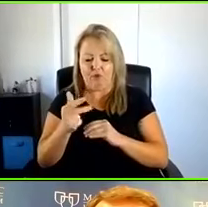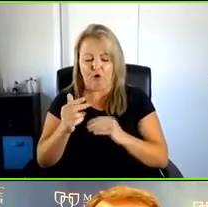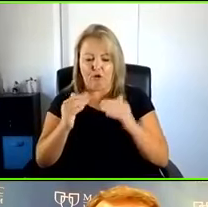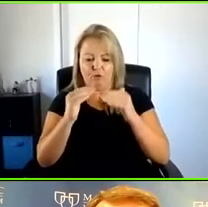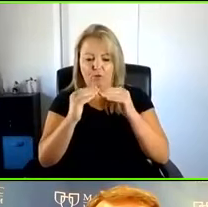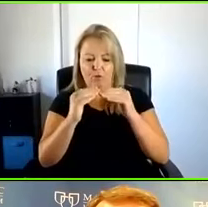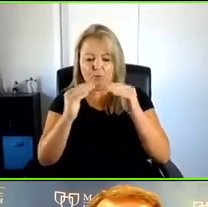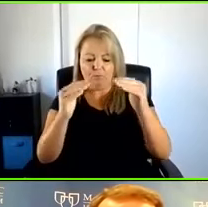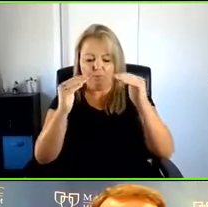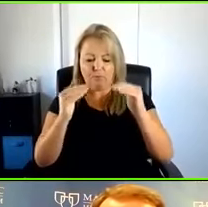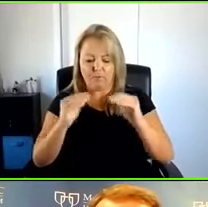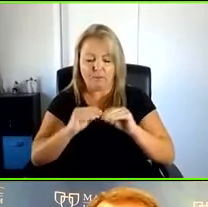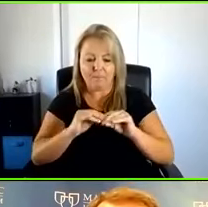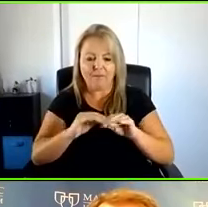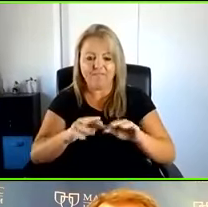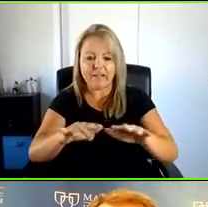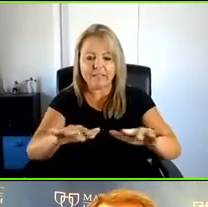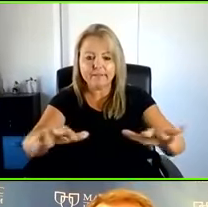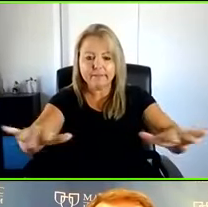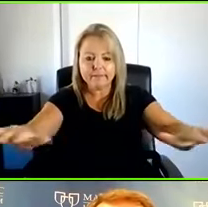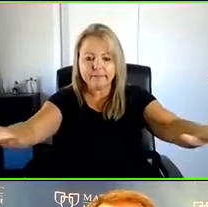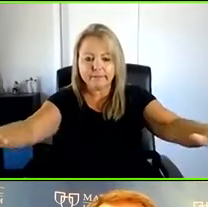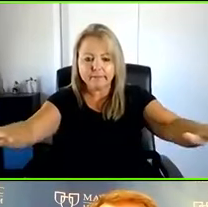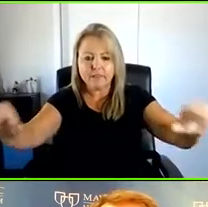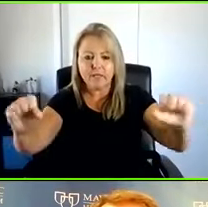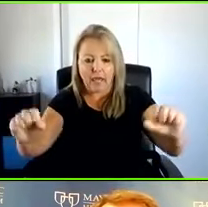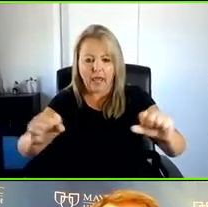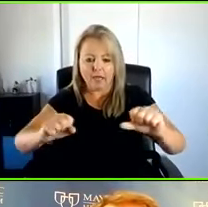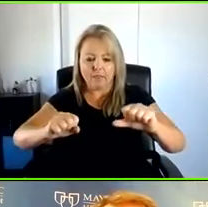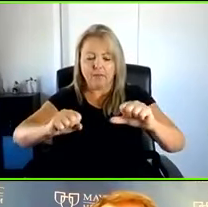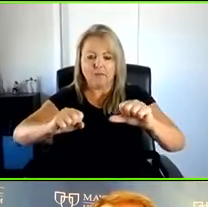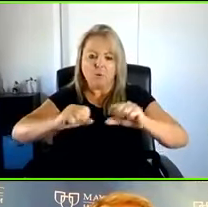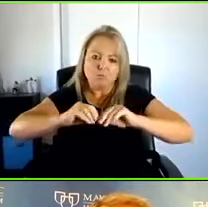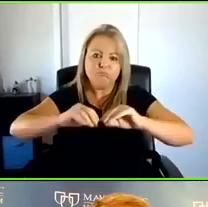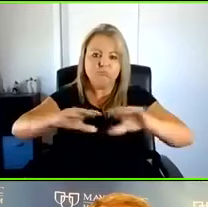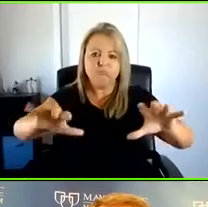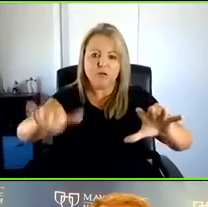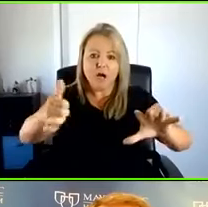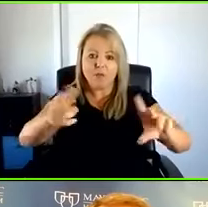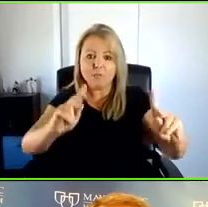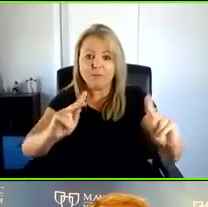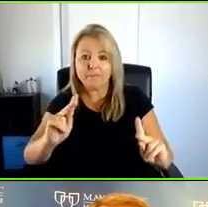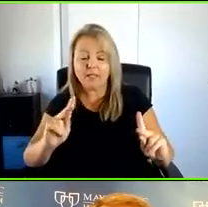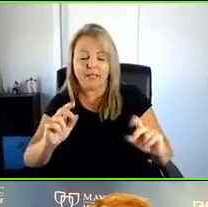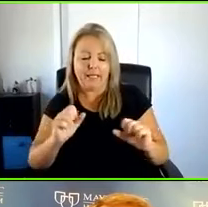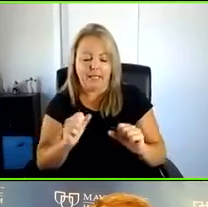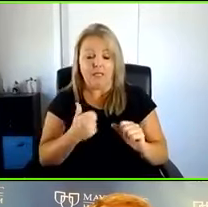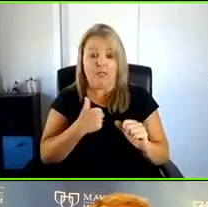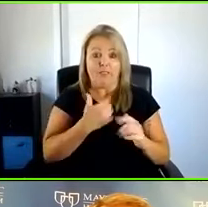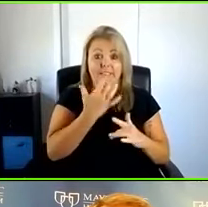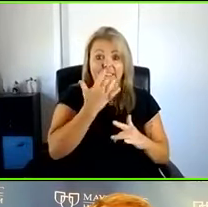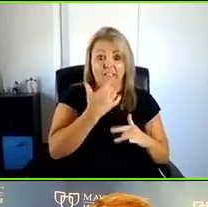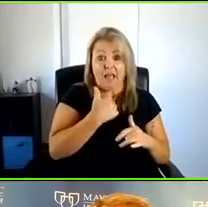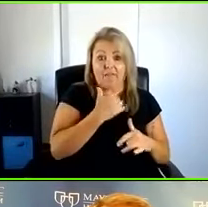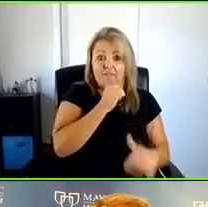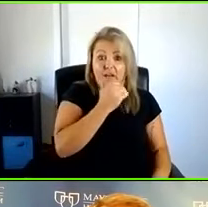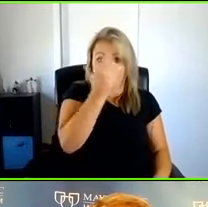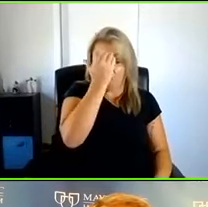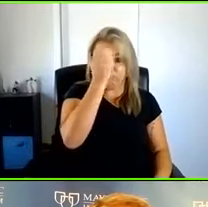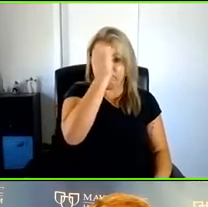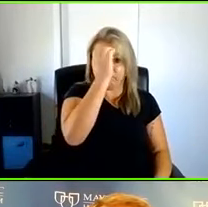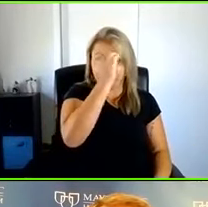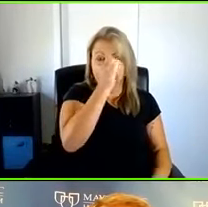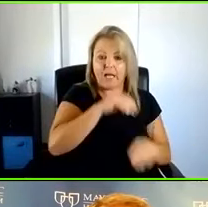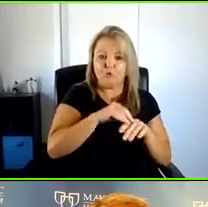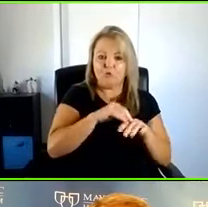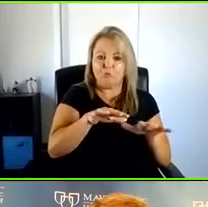can happen in relation to individuals that may have the disease, may be able to spread it prior to knowing. And